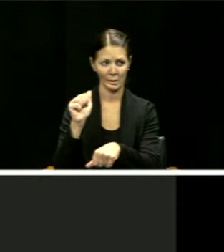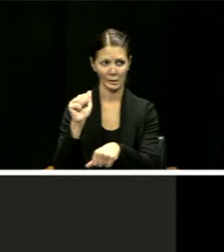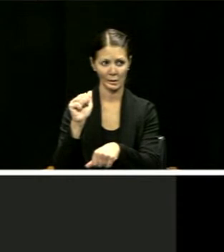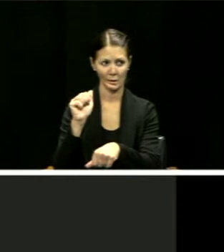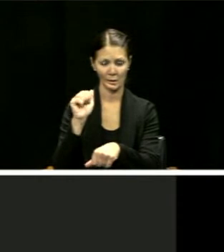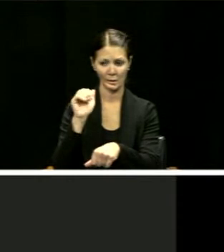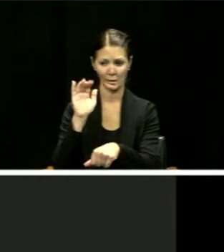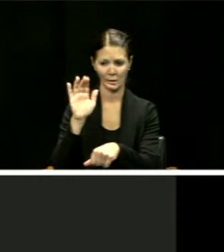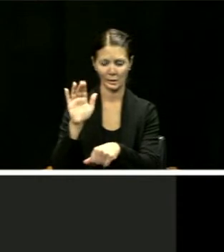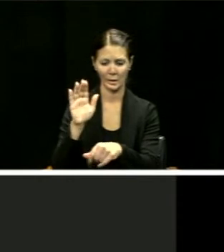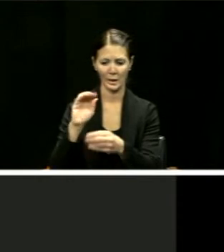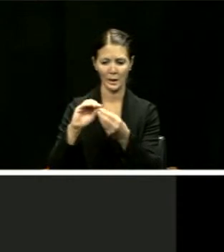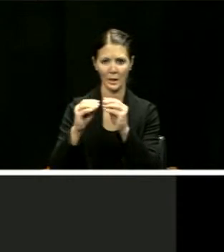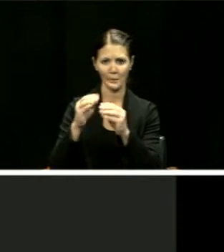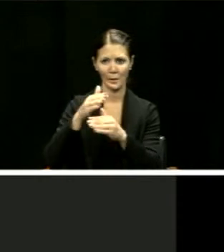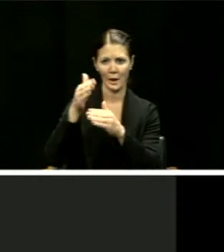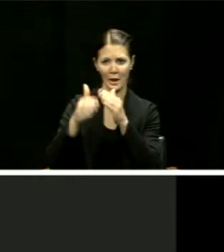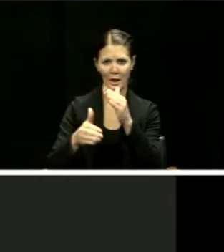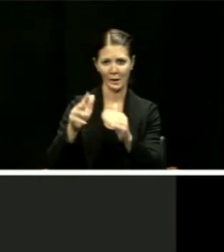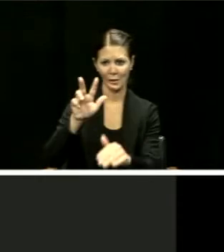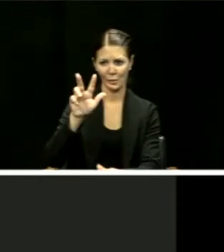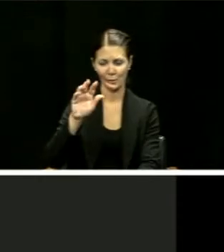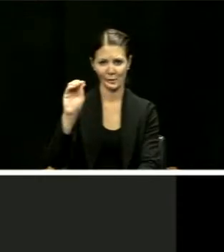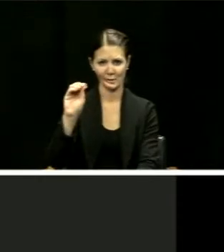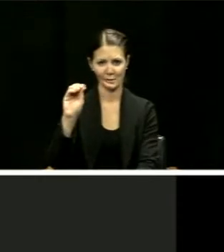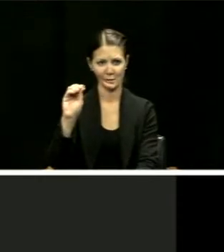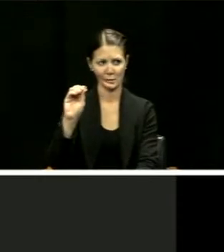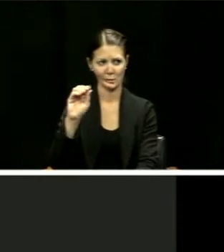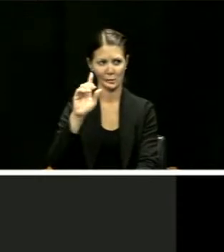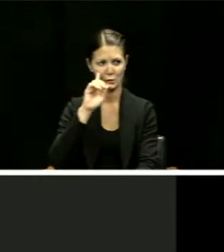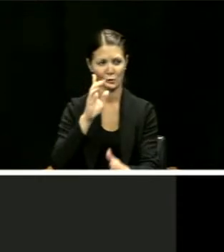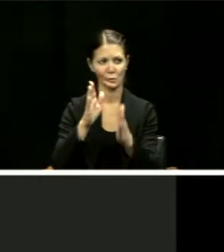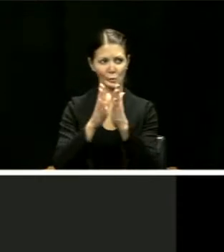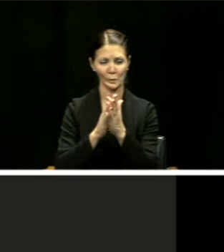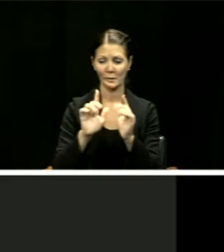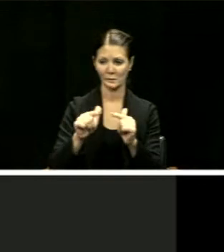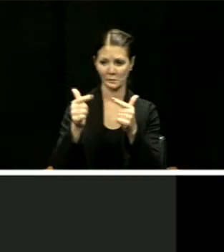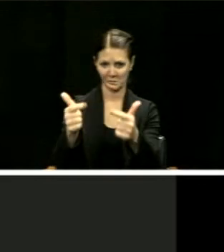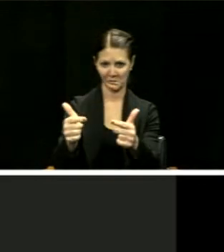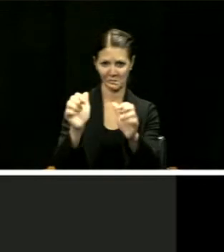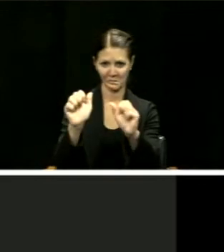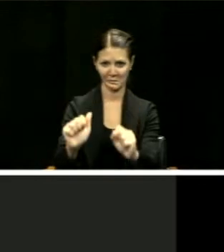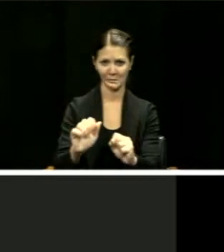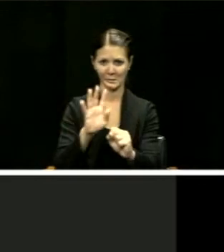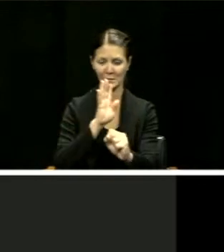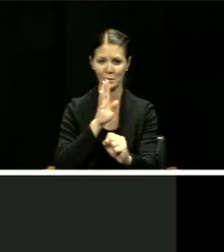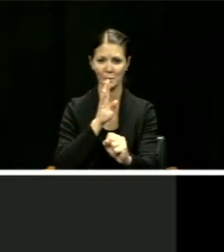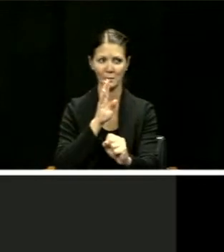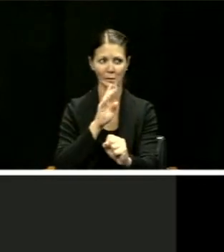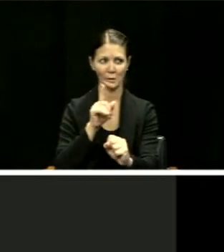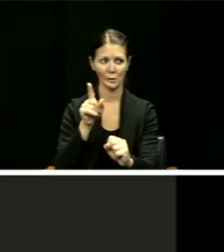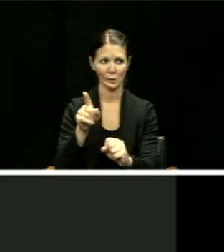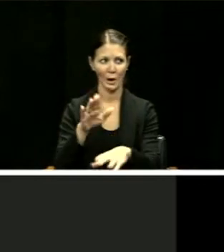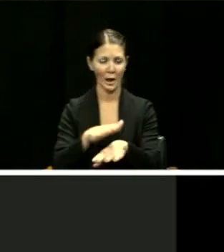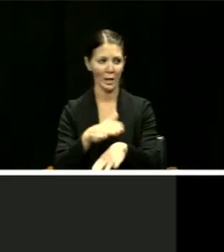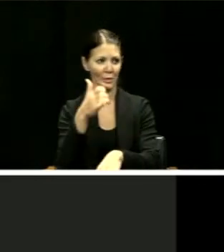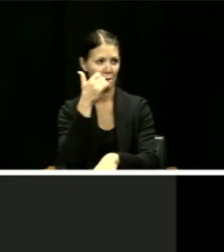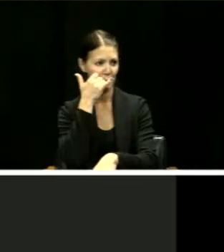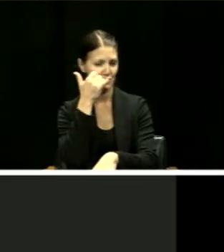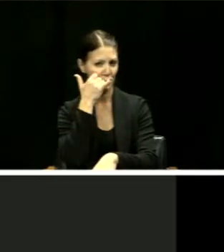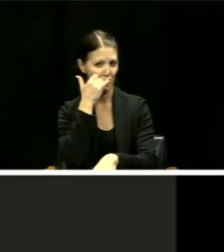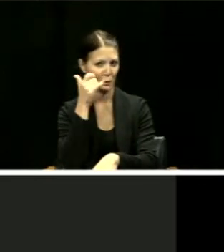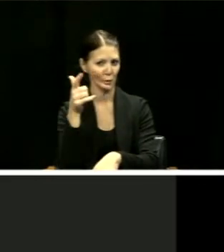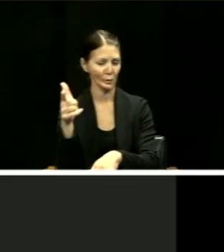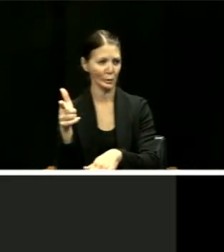number ends in 30, I have requested that you unmute your line. Because you are on a telephone, you are required to